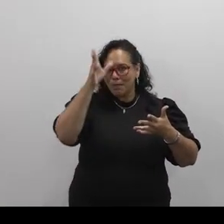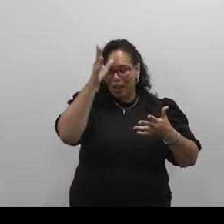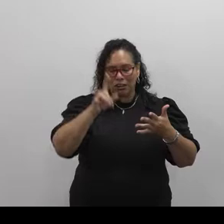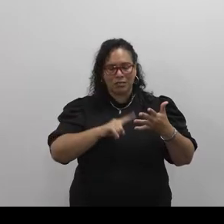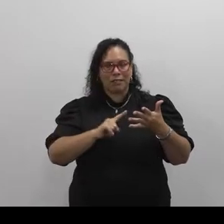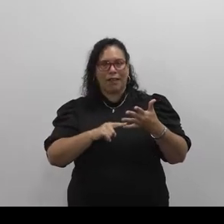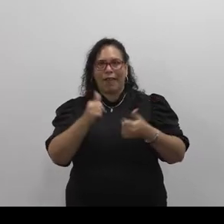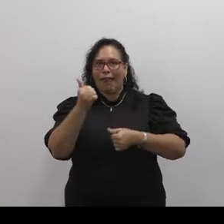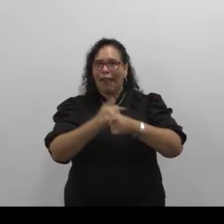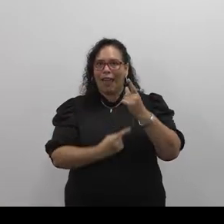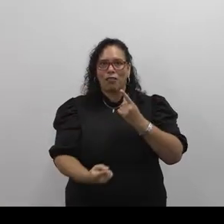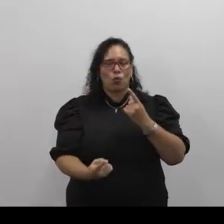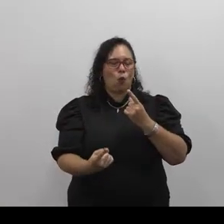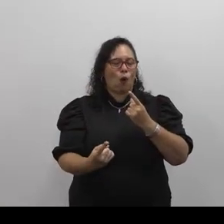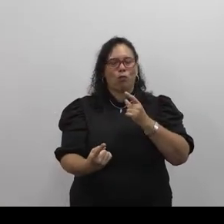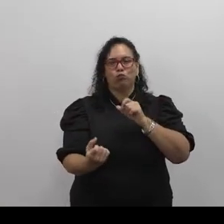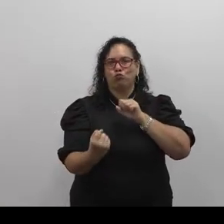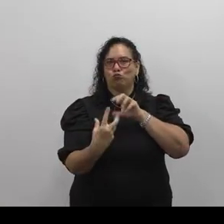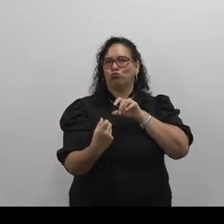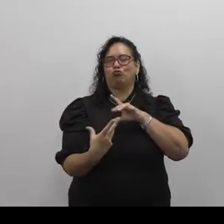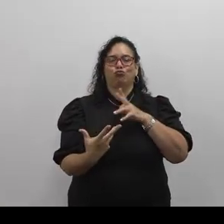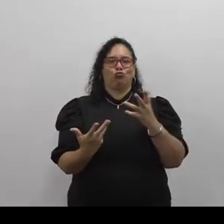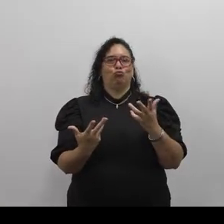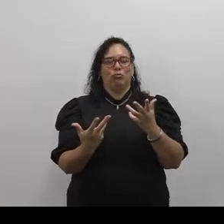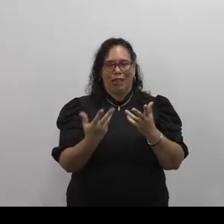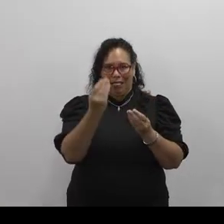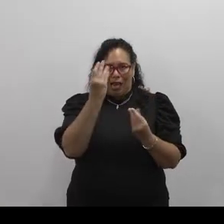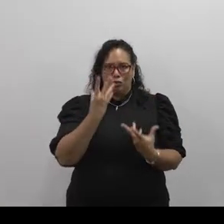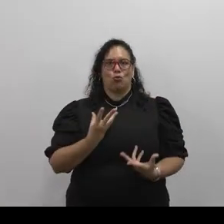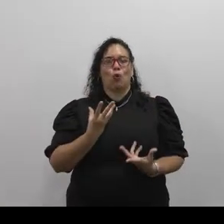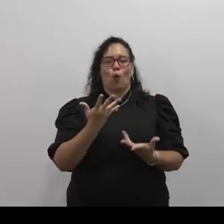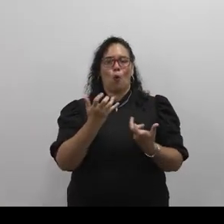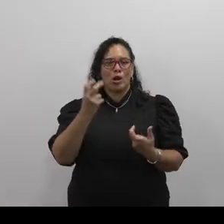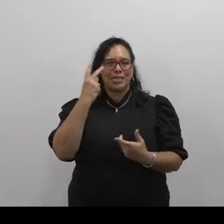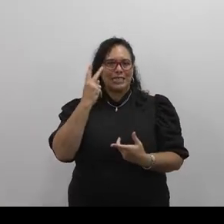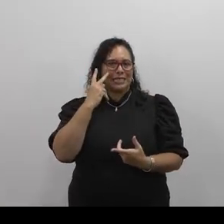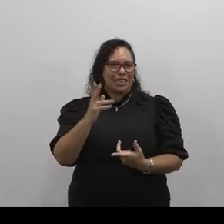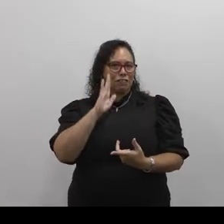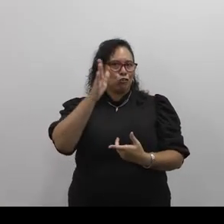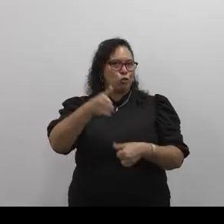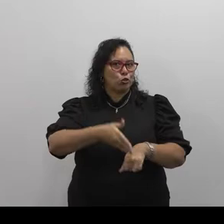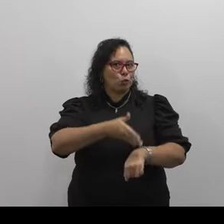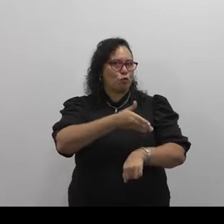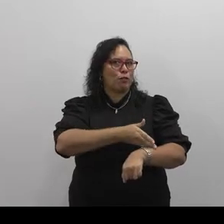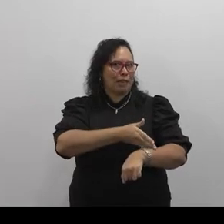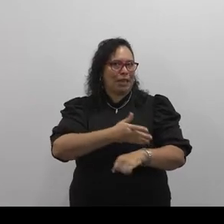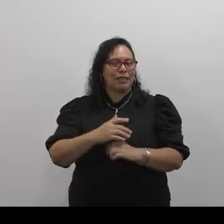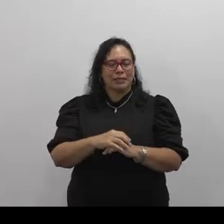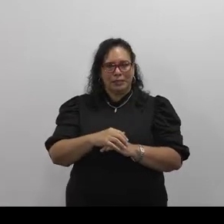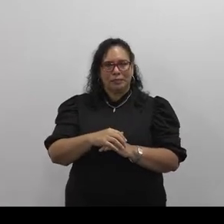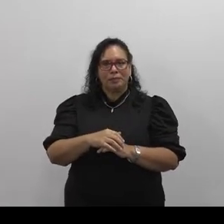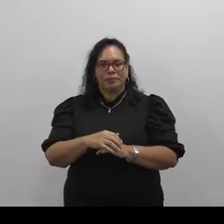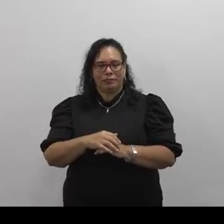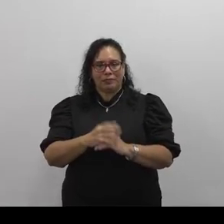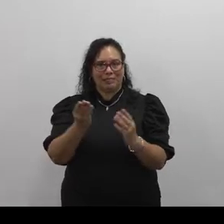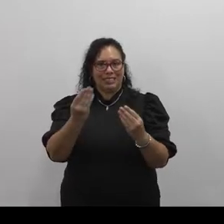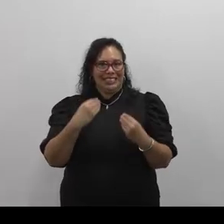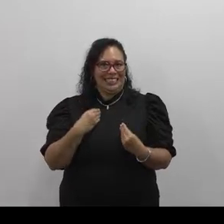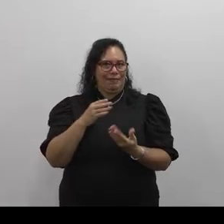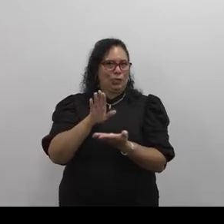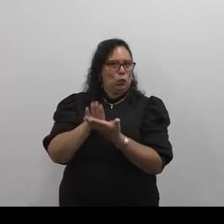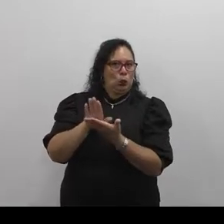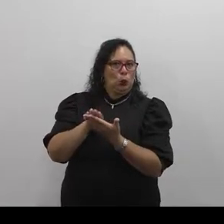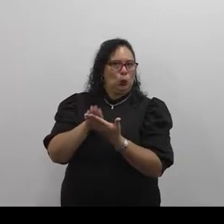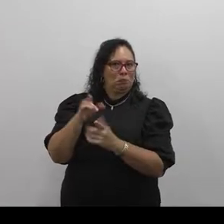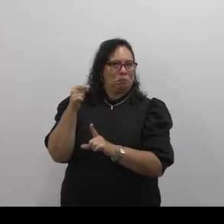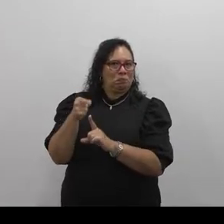chimed in and really just informed us and let us know what they'd like to see in terms of future improvements. Perhaps give us kudos in certain